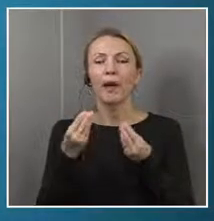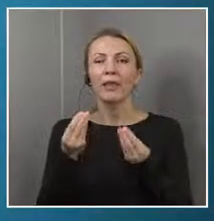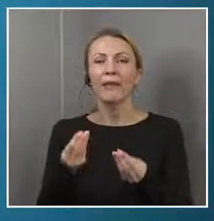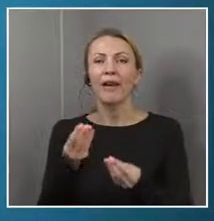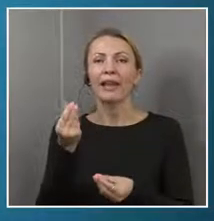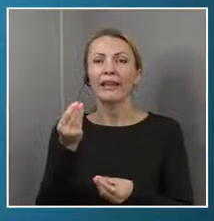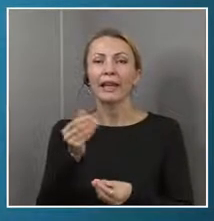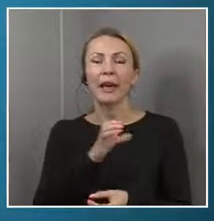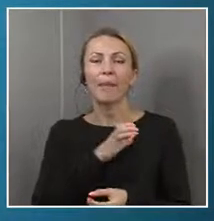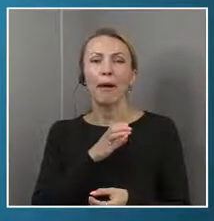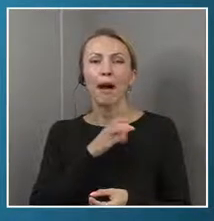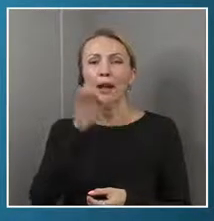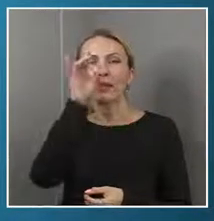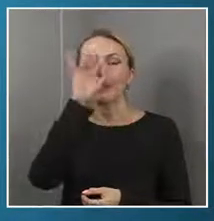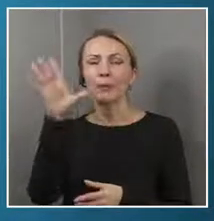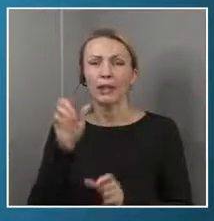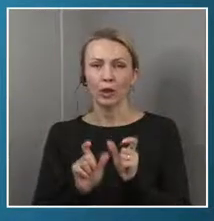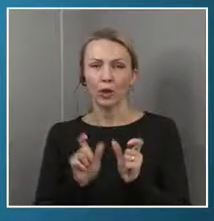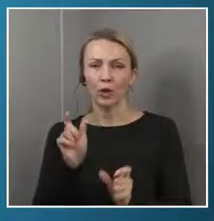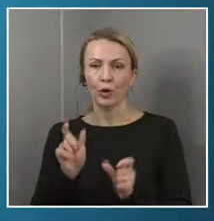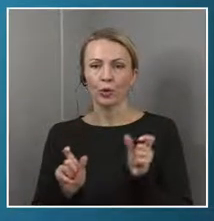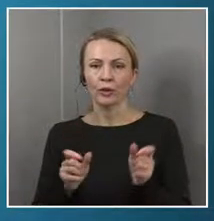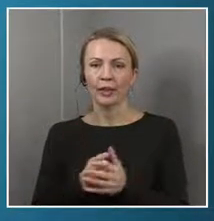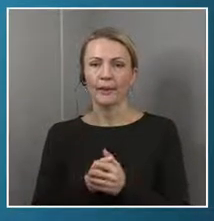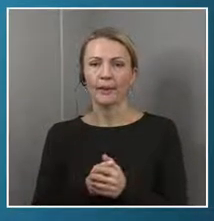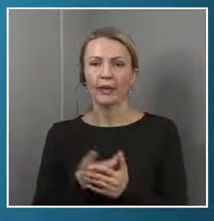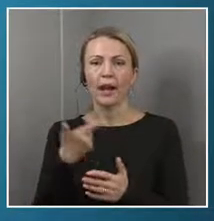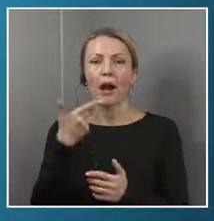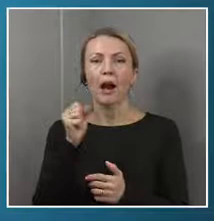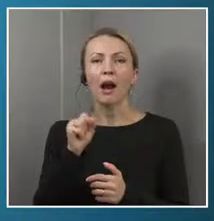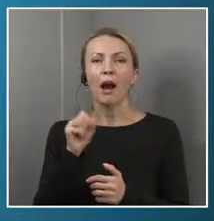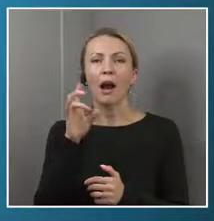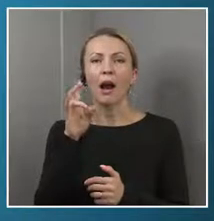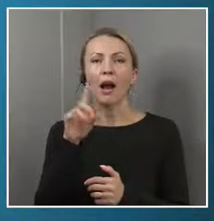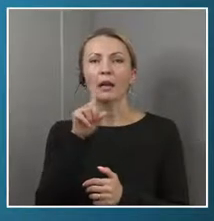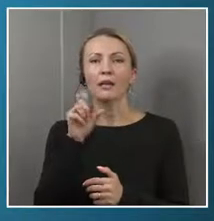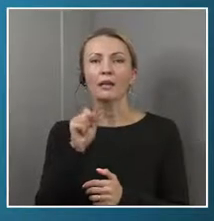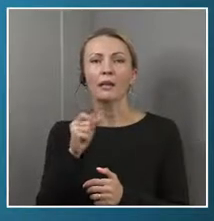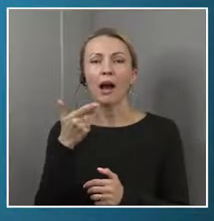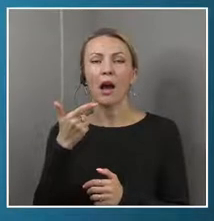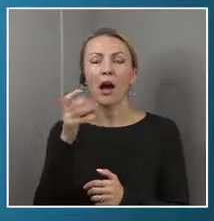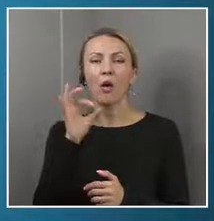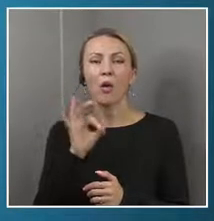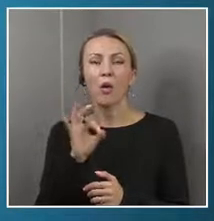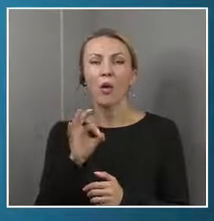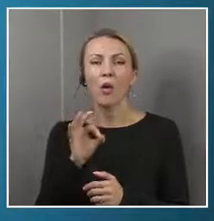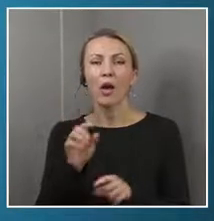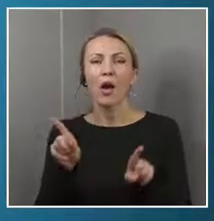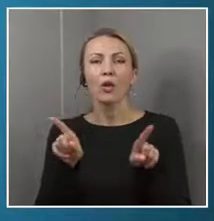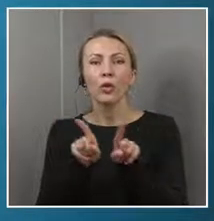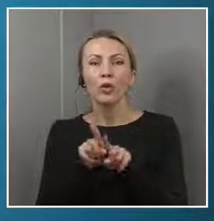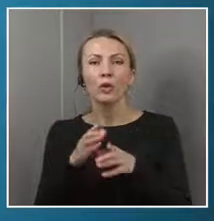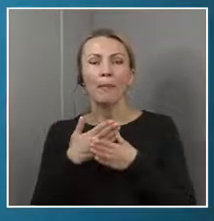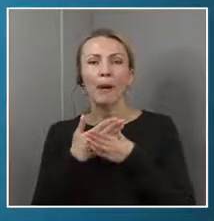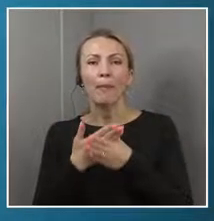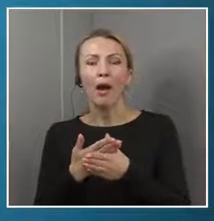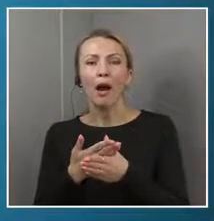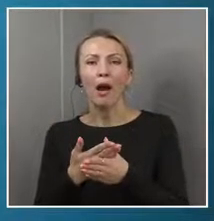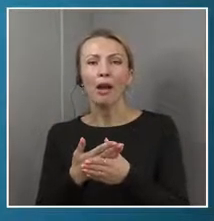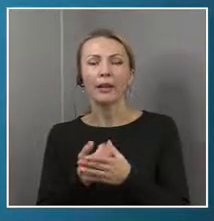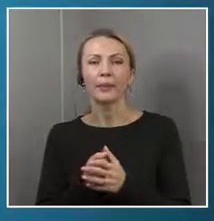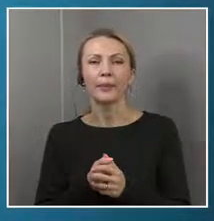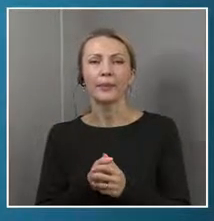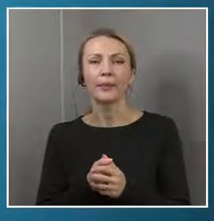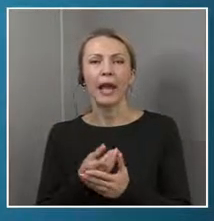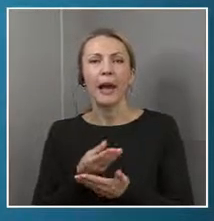Dukes for Renaissance painters such as Andrea Mantegna, who was held on salary at a salary rate